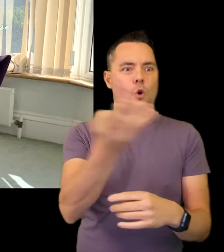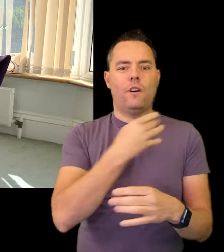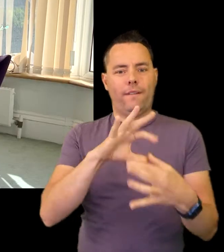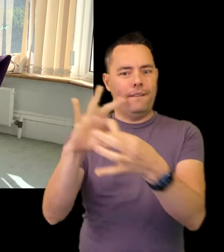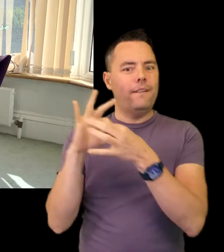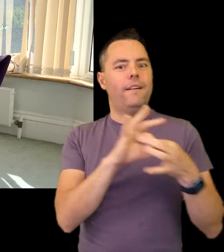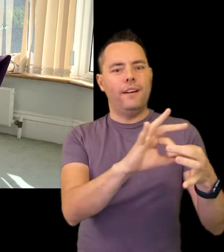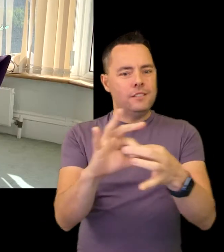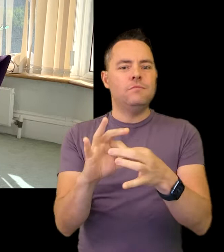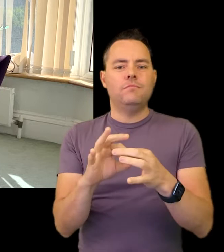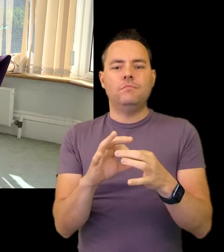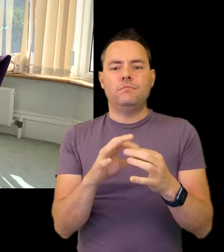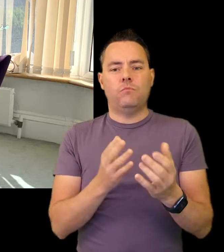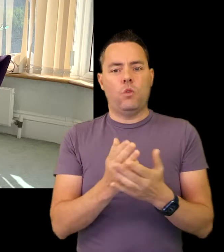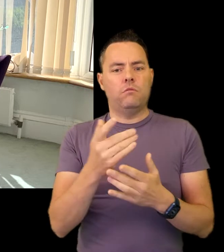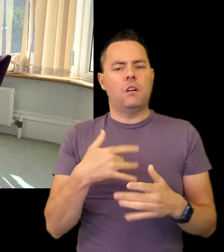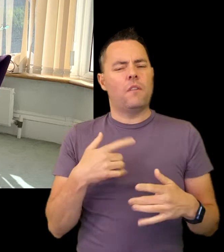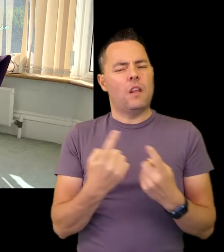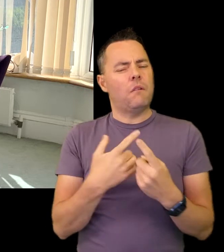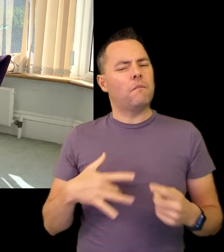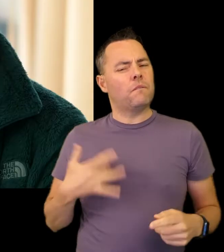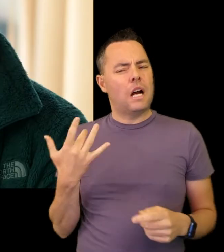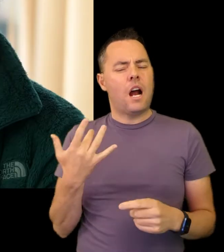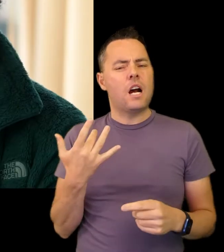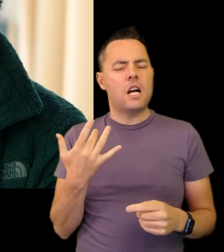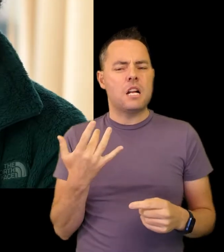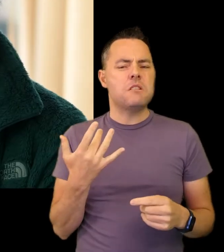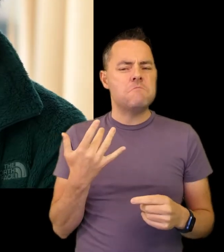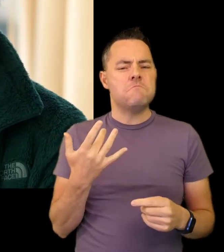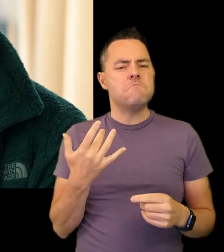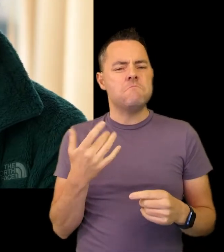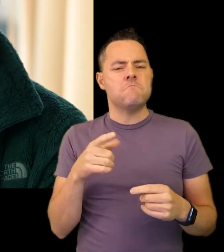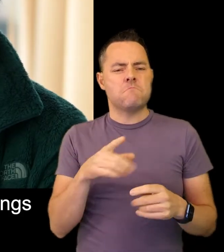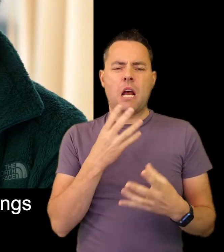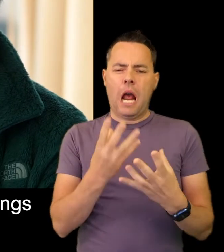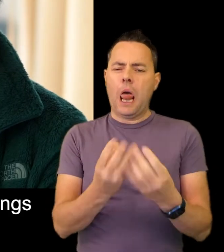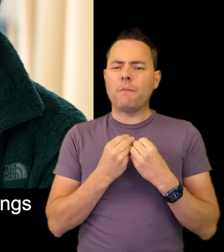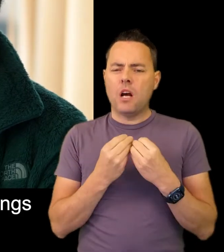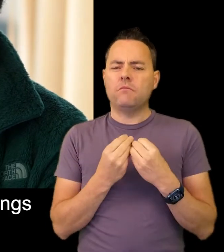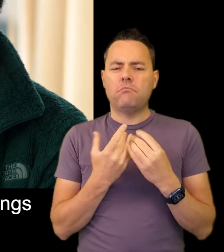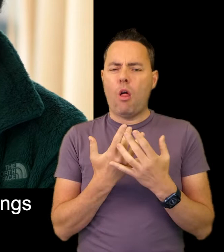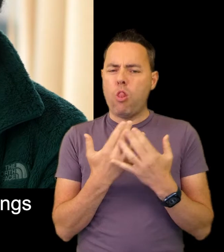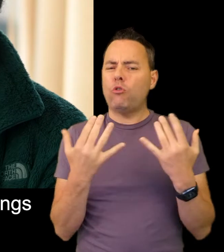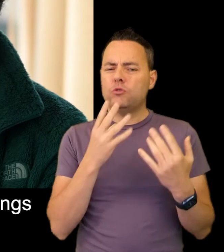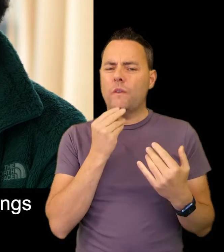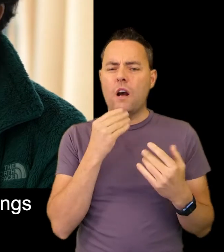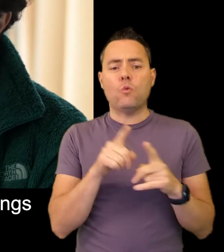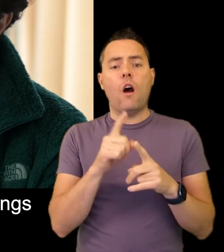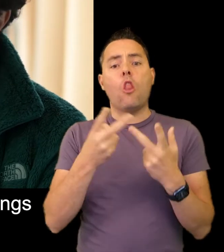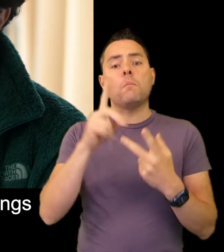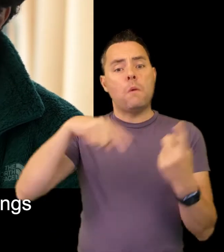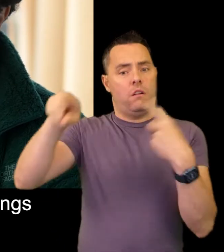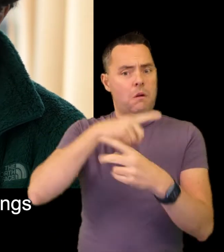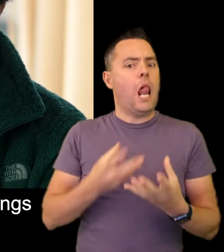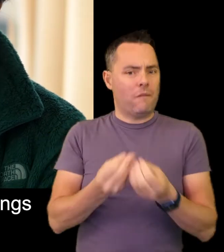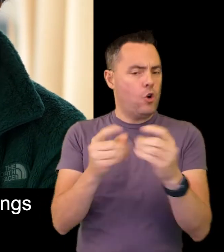is inhibited by it, even though it helps me. The things I find helpful are by and large the